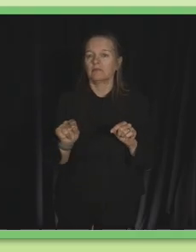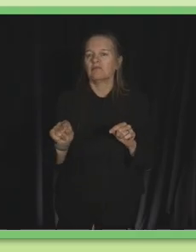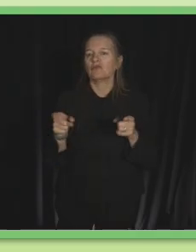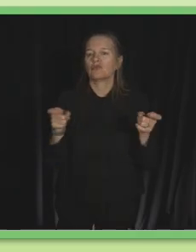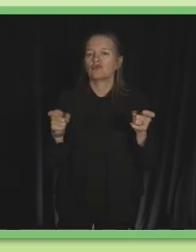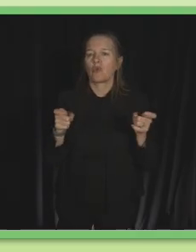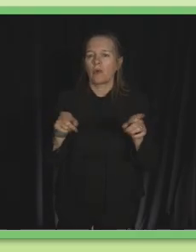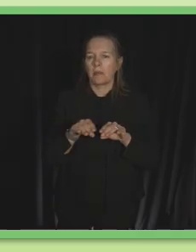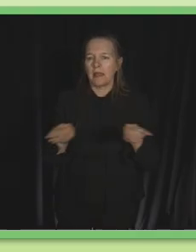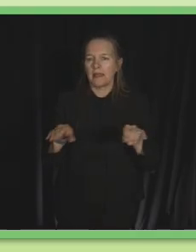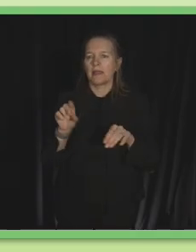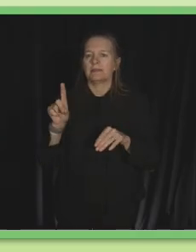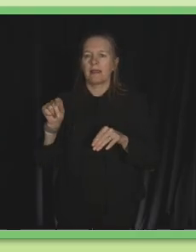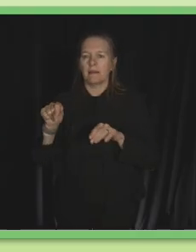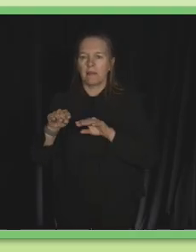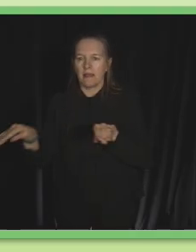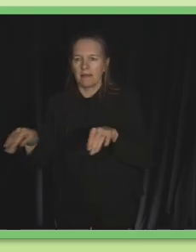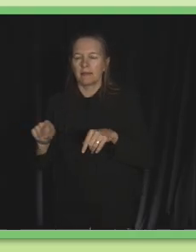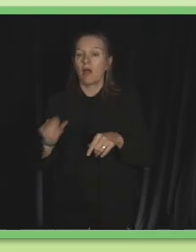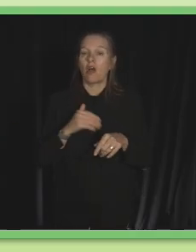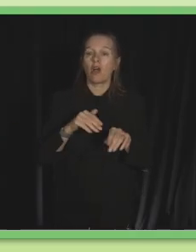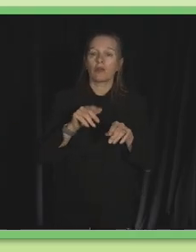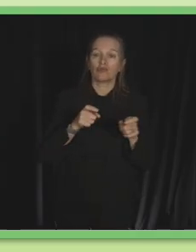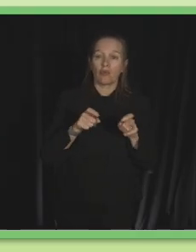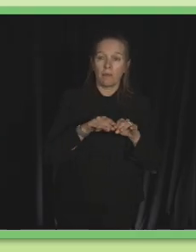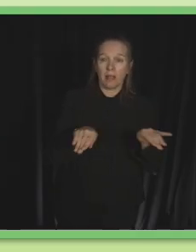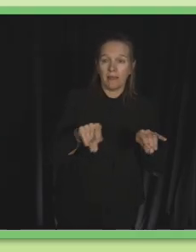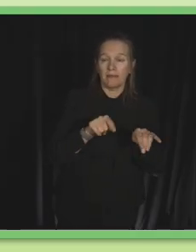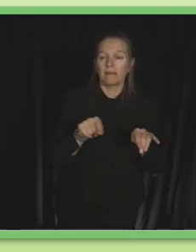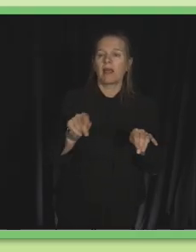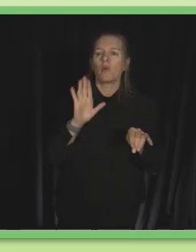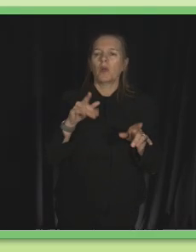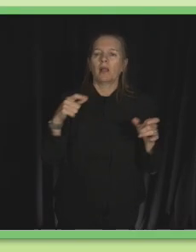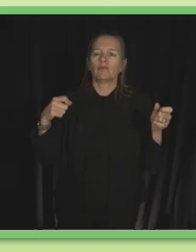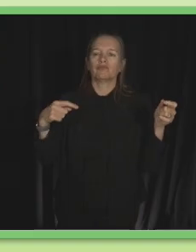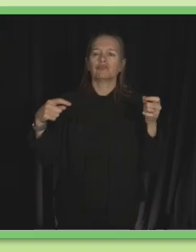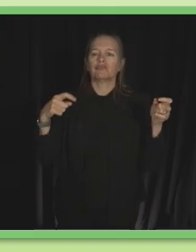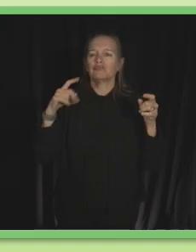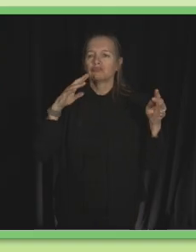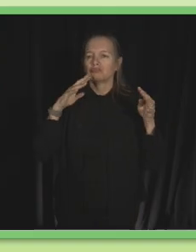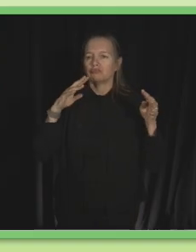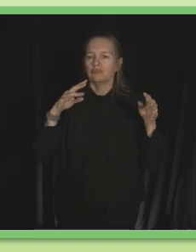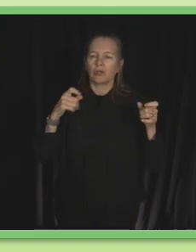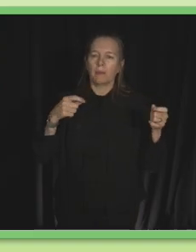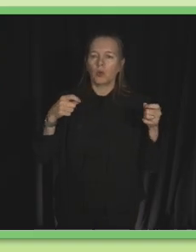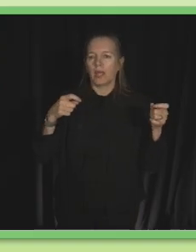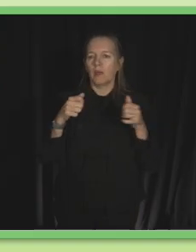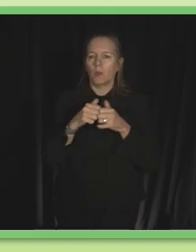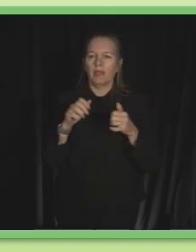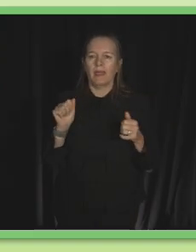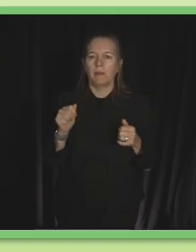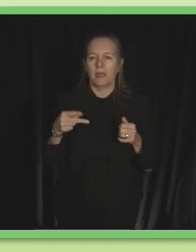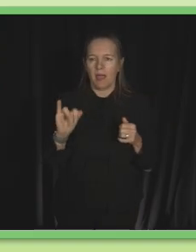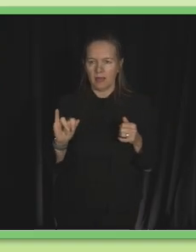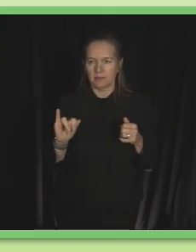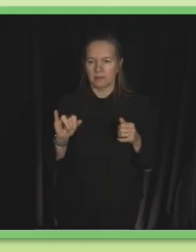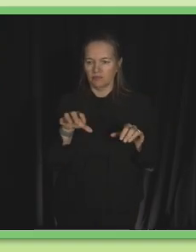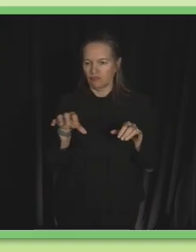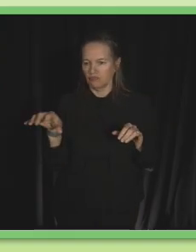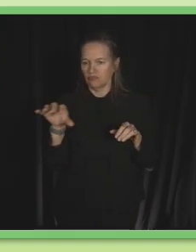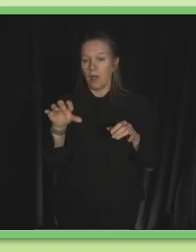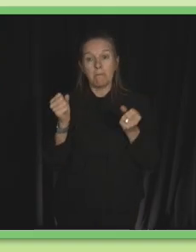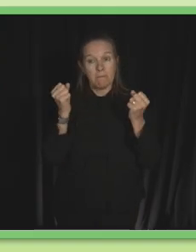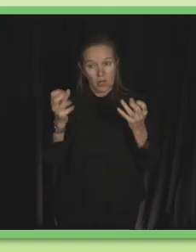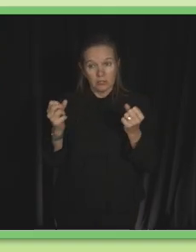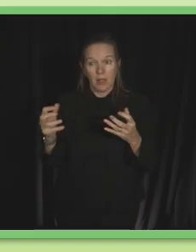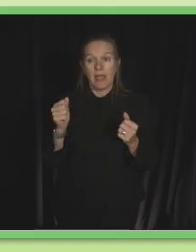control plane and the data plane. Our control plane, HAProxy Fusion, communicates with APIs, and multiple